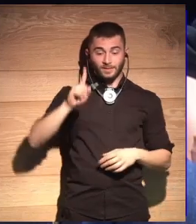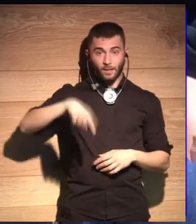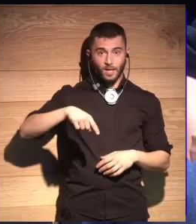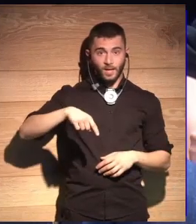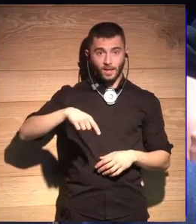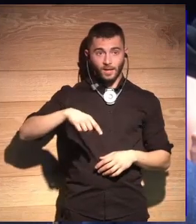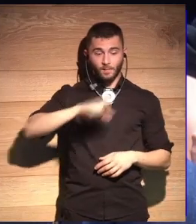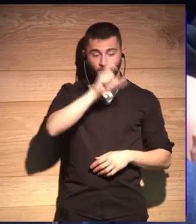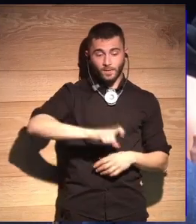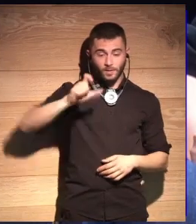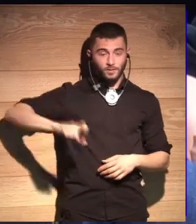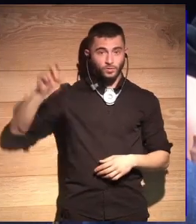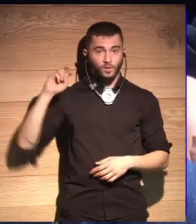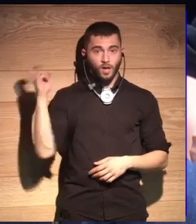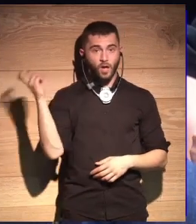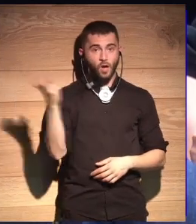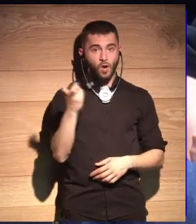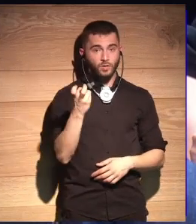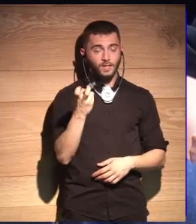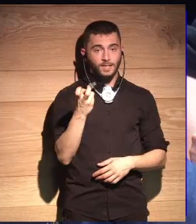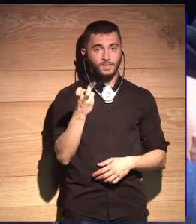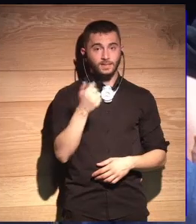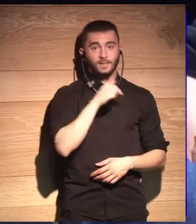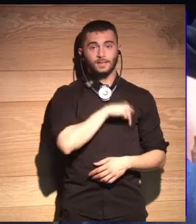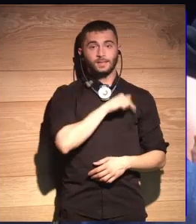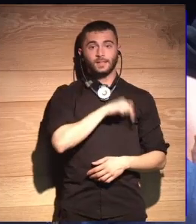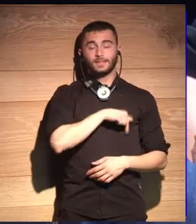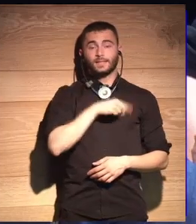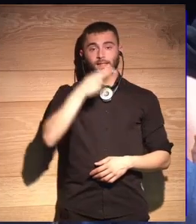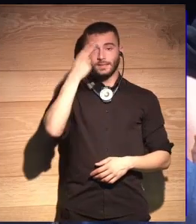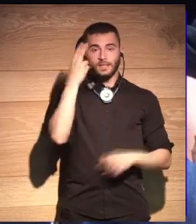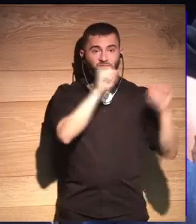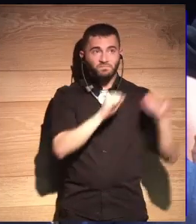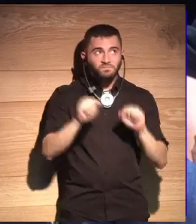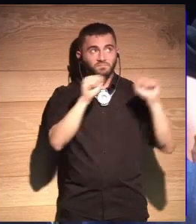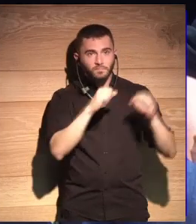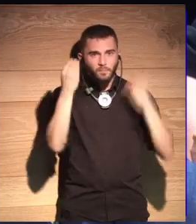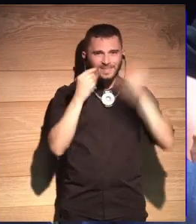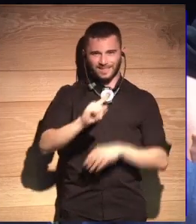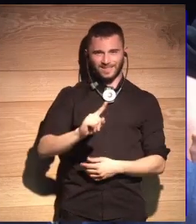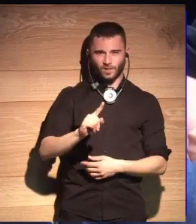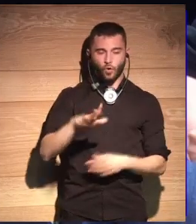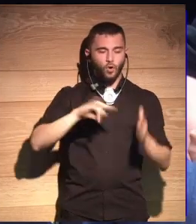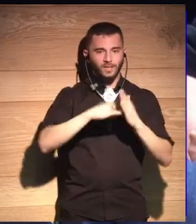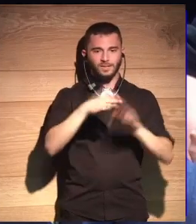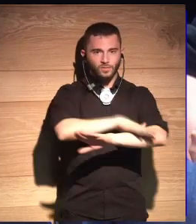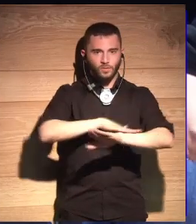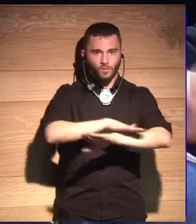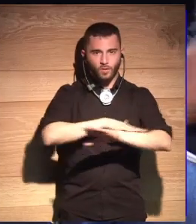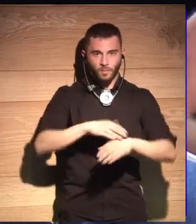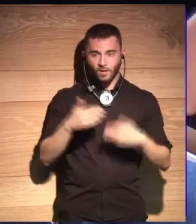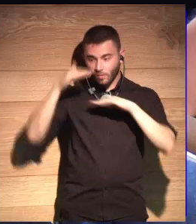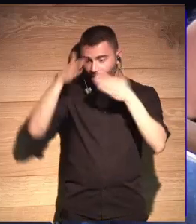actually are actually having their interests preserved or looked after by this system. I don't think it stops